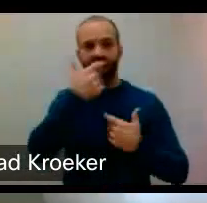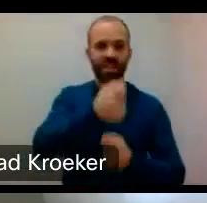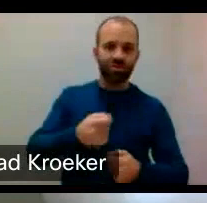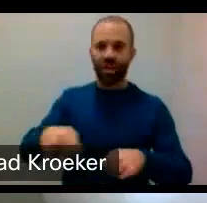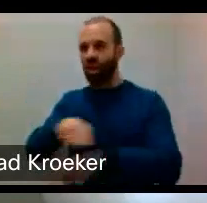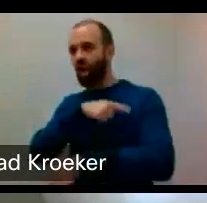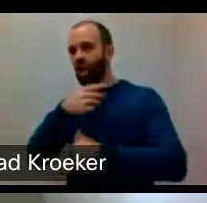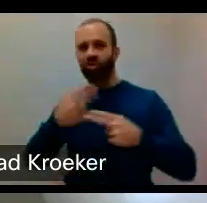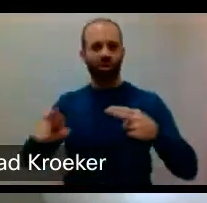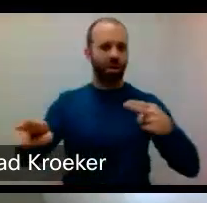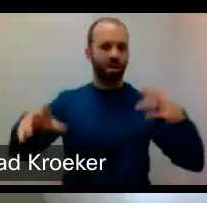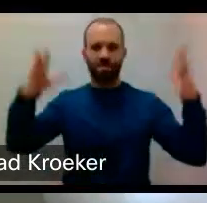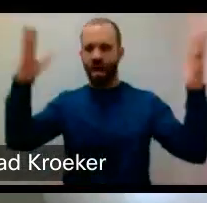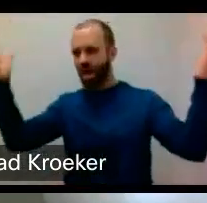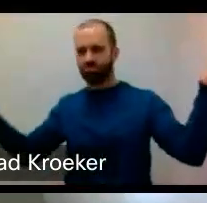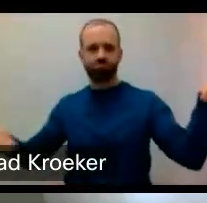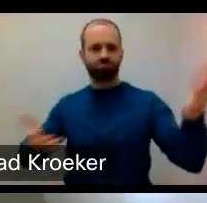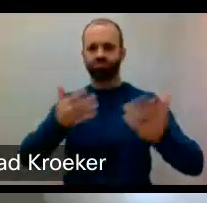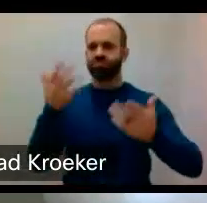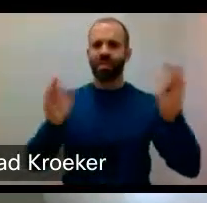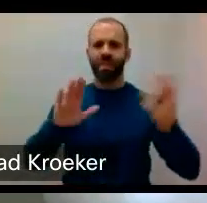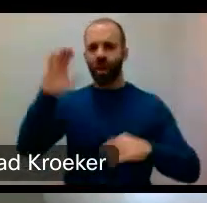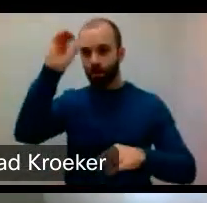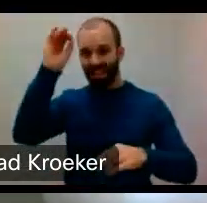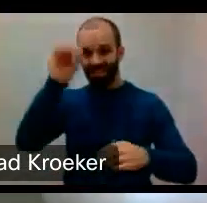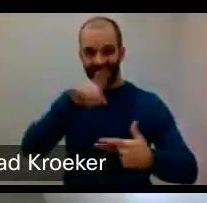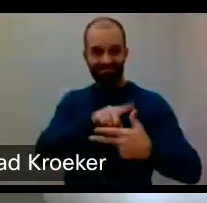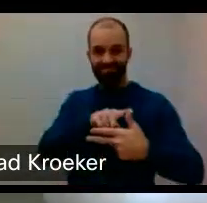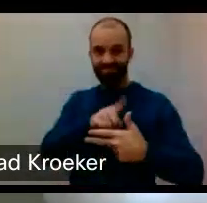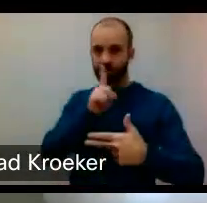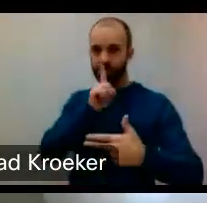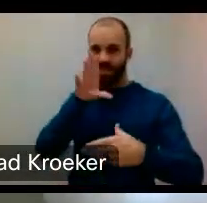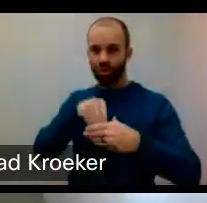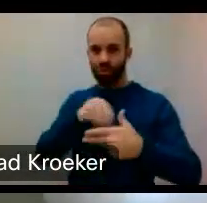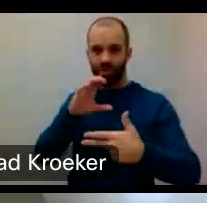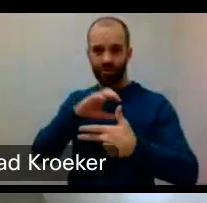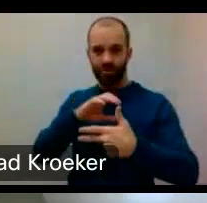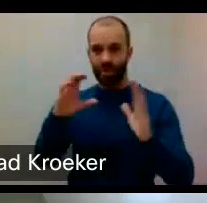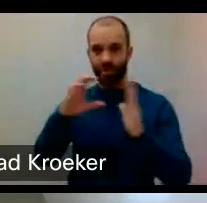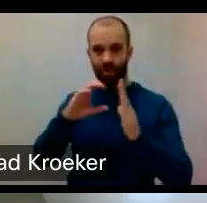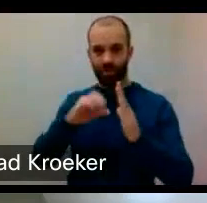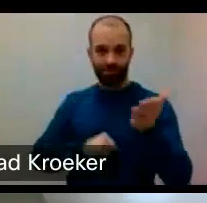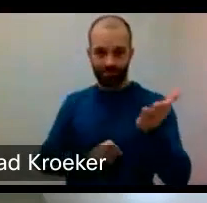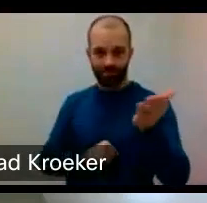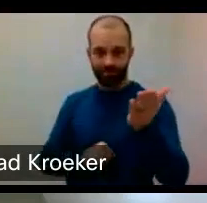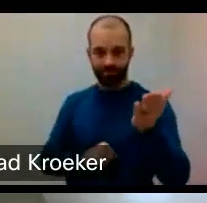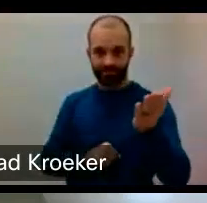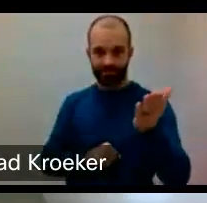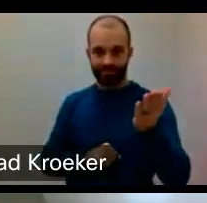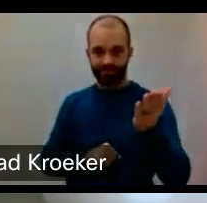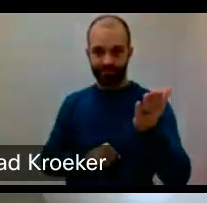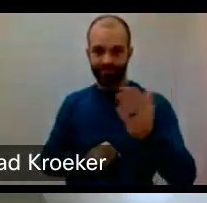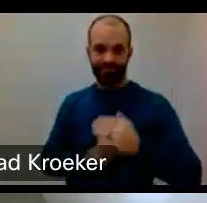short. Those kind of subjective pieces or, feelings about the book aren't in this